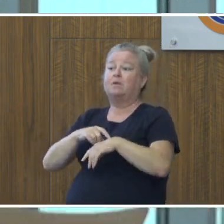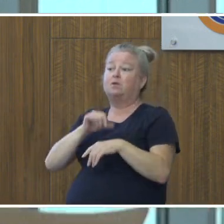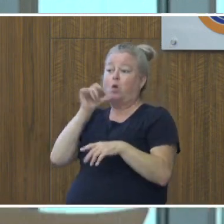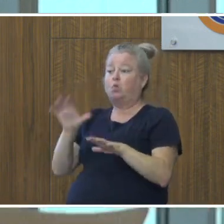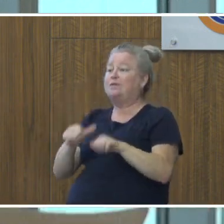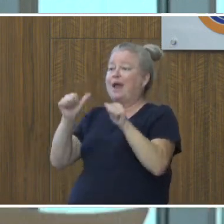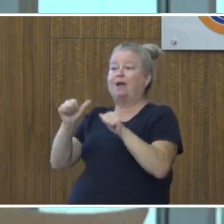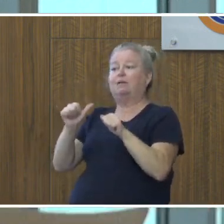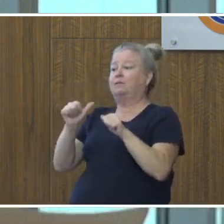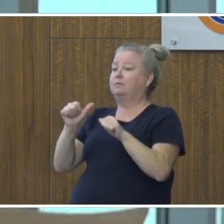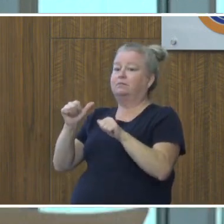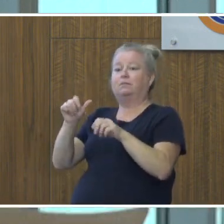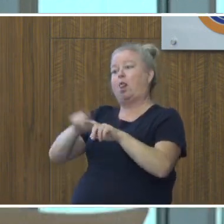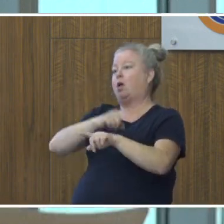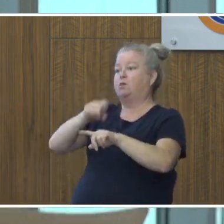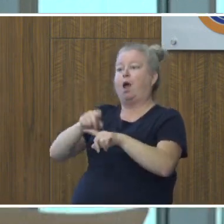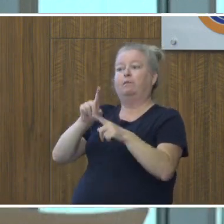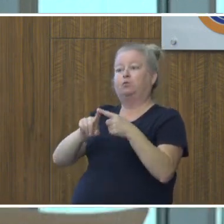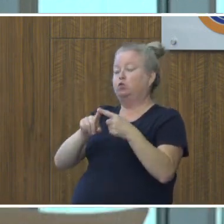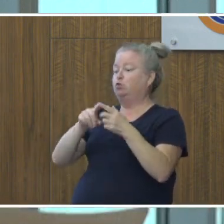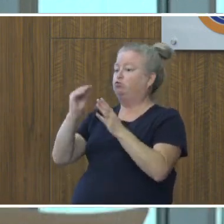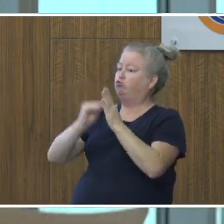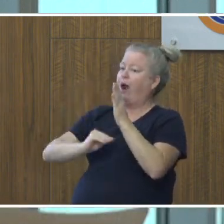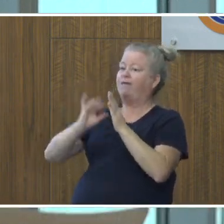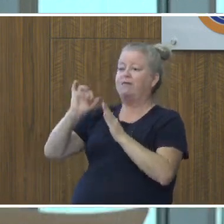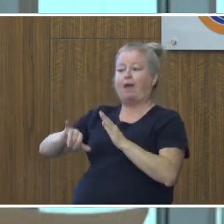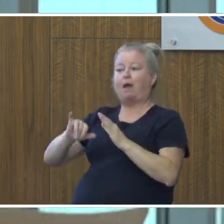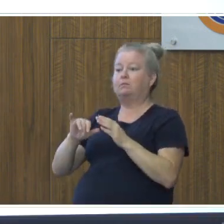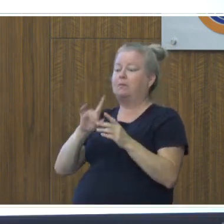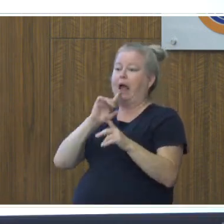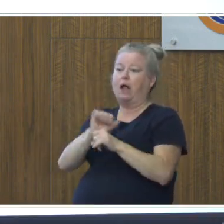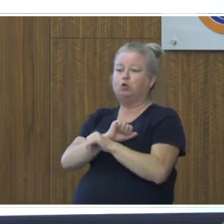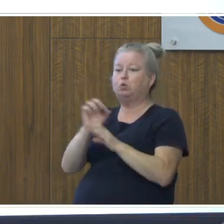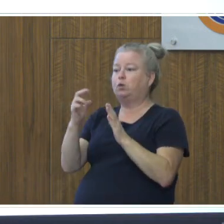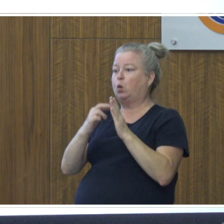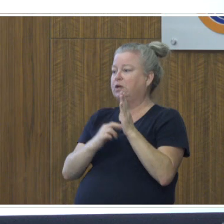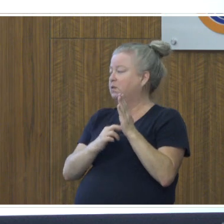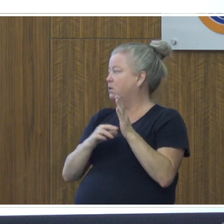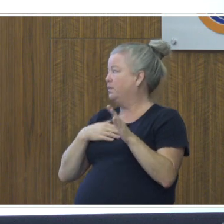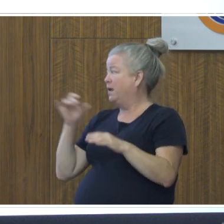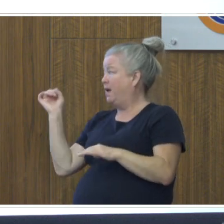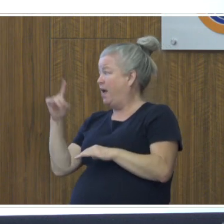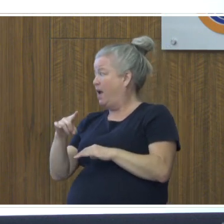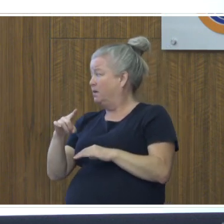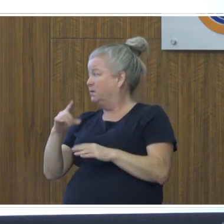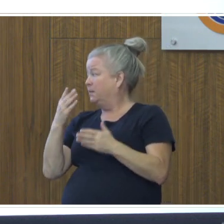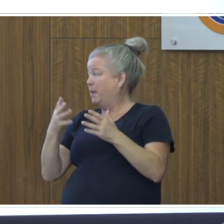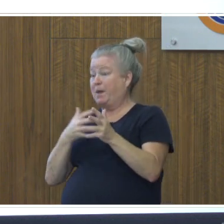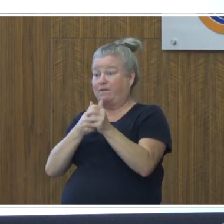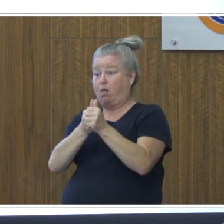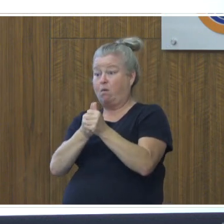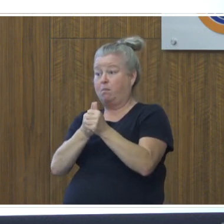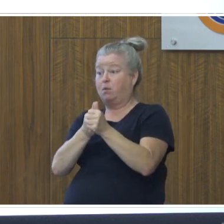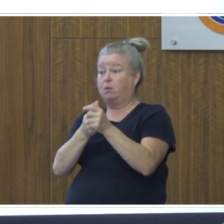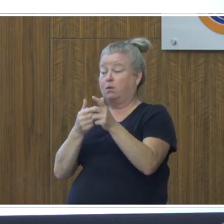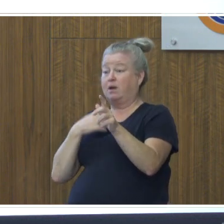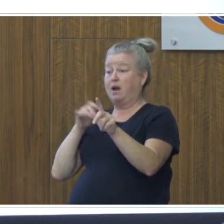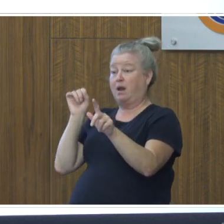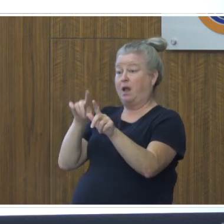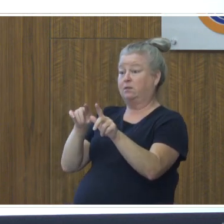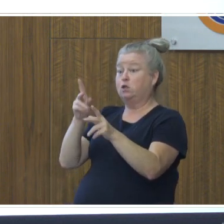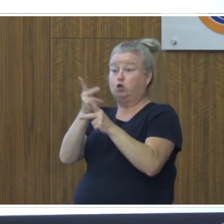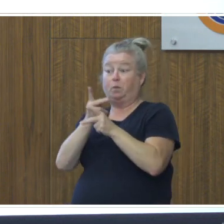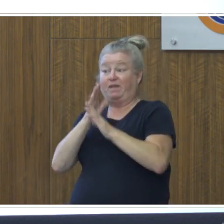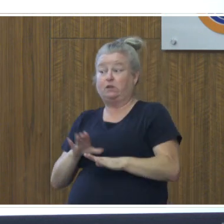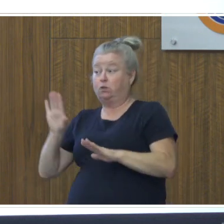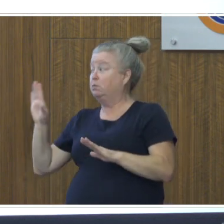take quite as long to draft the actual ordinance. Thank you. Thank you. Can I ask a question that maybe we can follow up on? Yes, please, Supervisor.